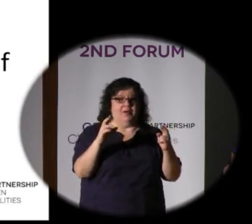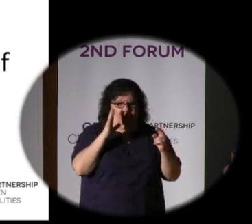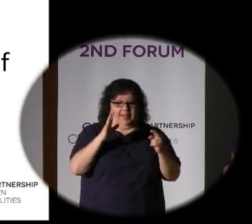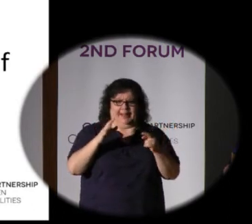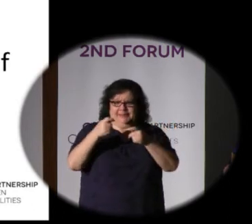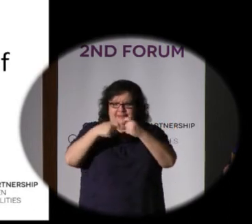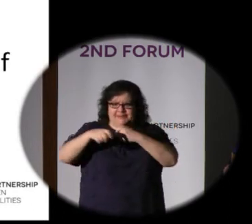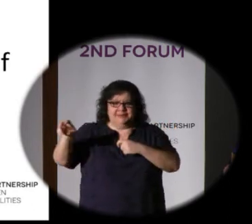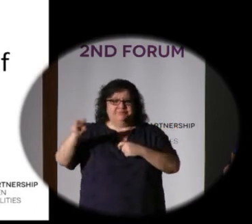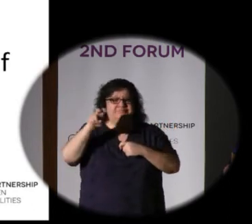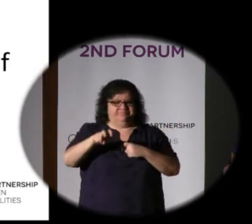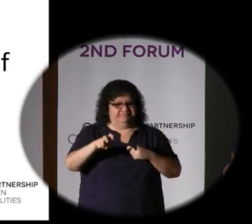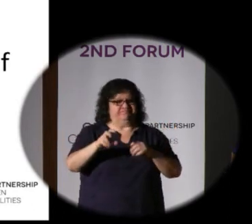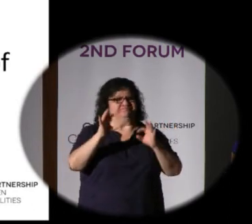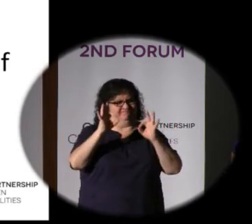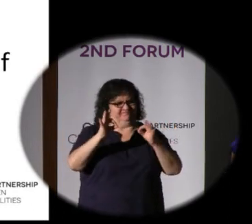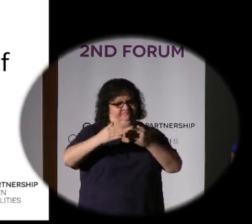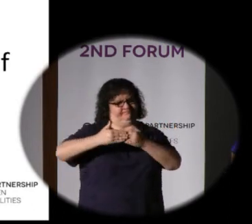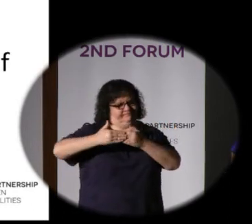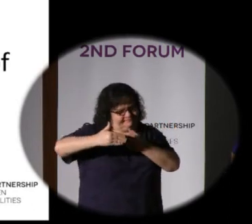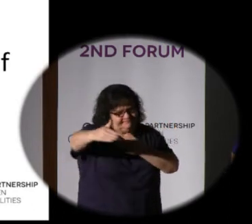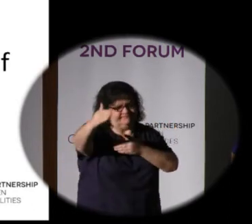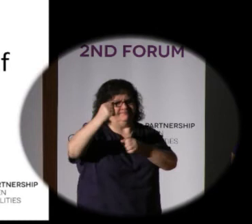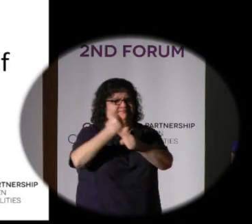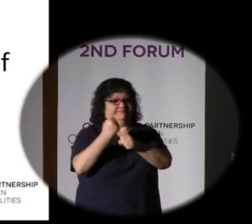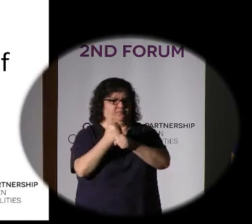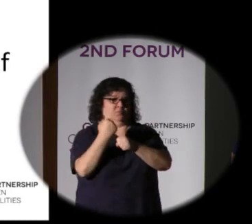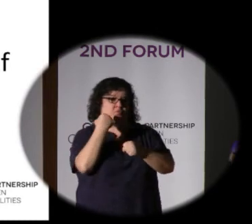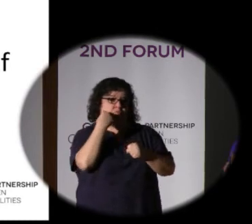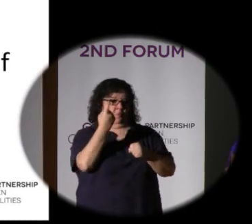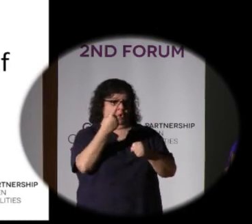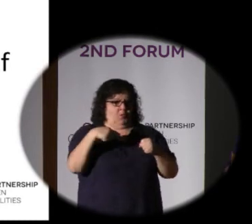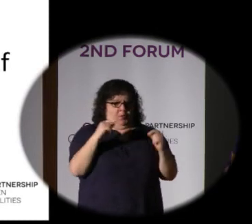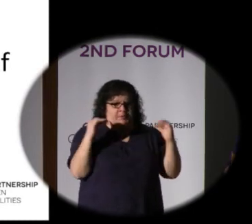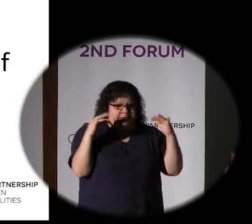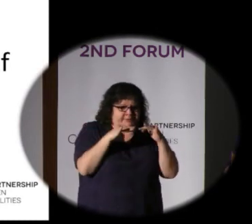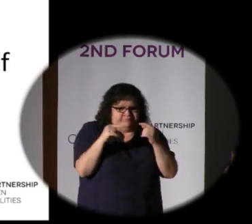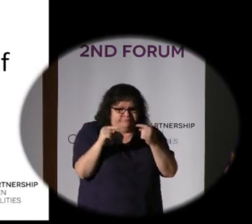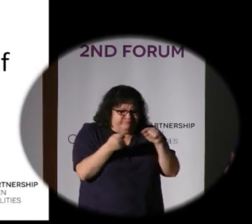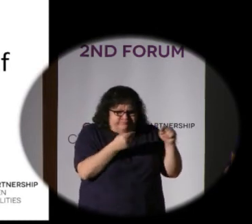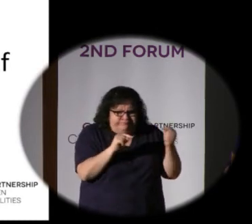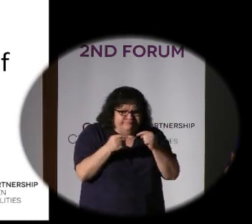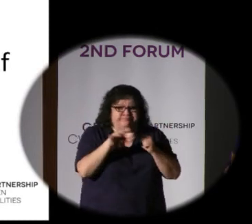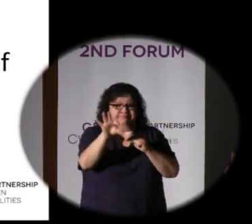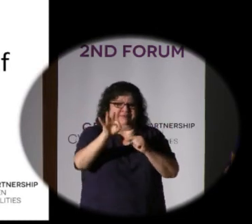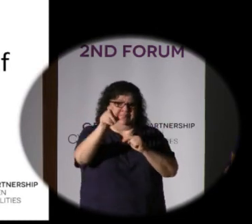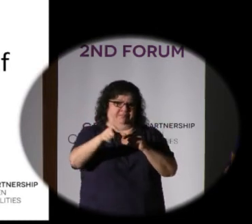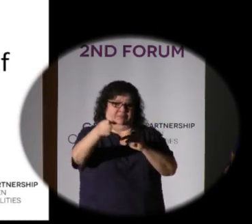that and look into the future planning. So that's been one of our big challenges, is really having a focal point at the head.